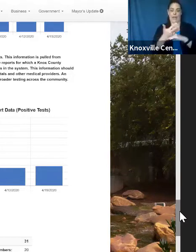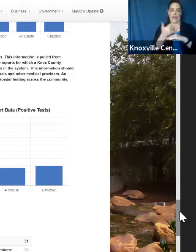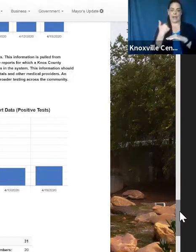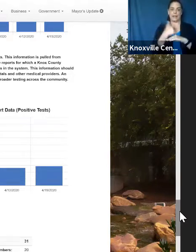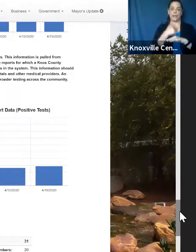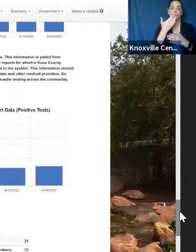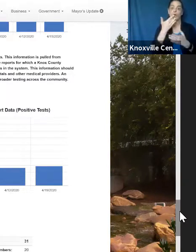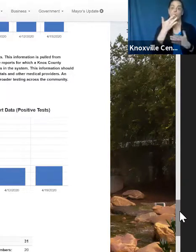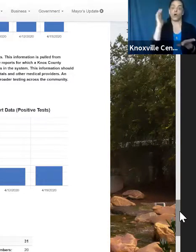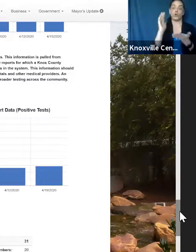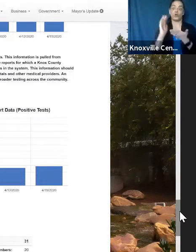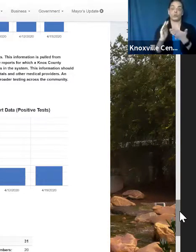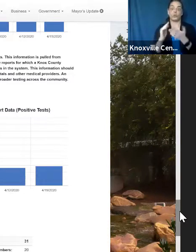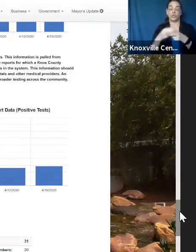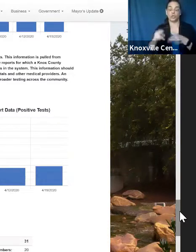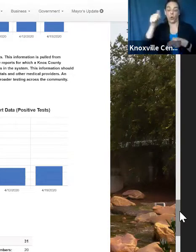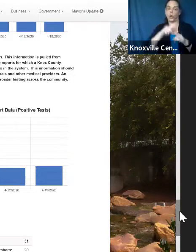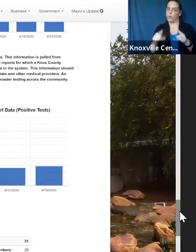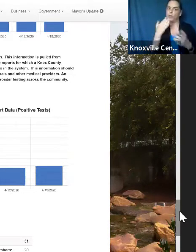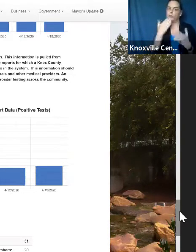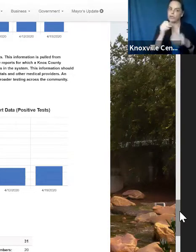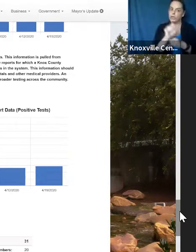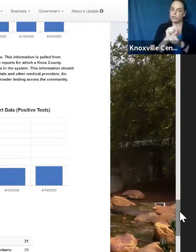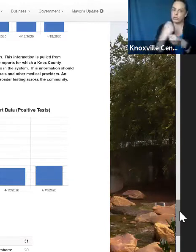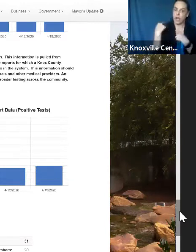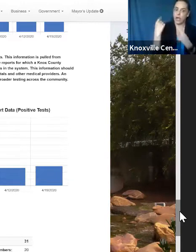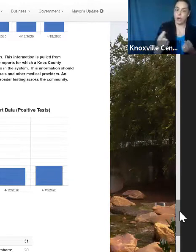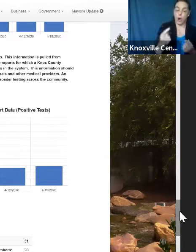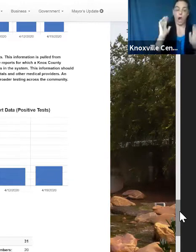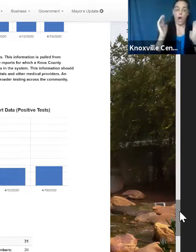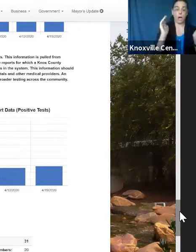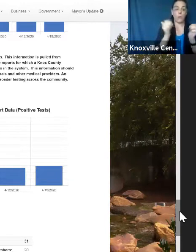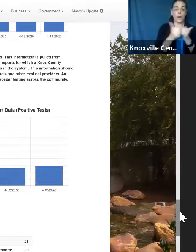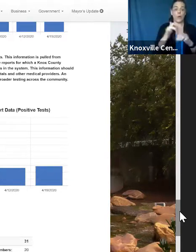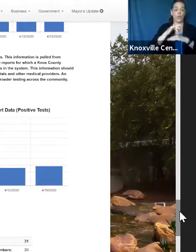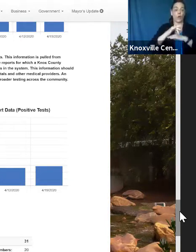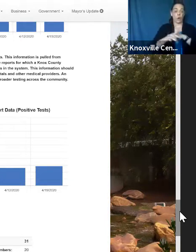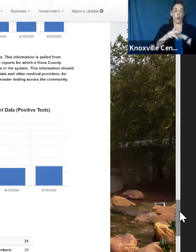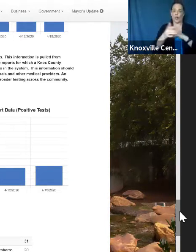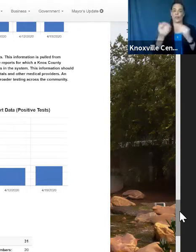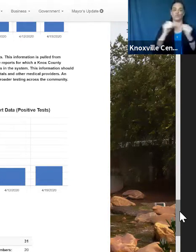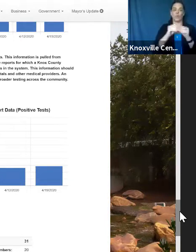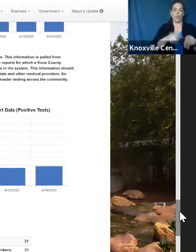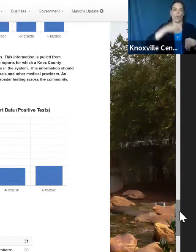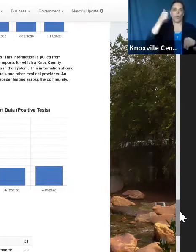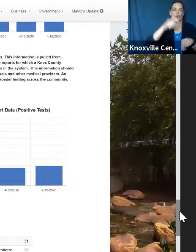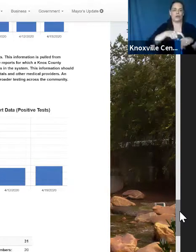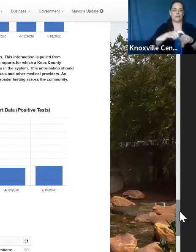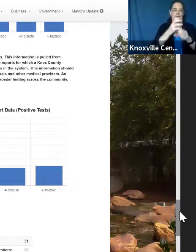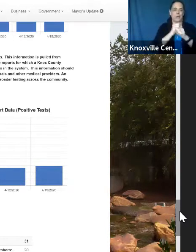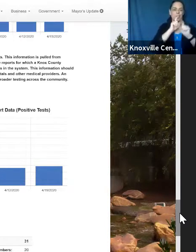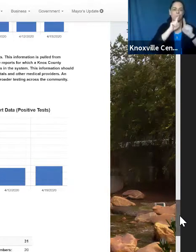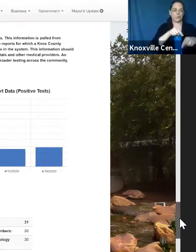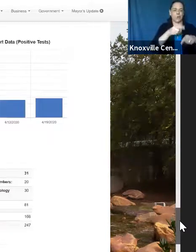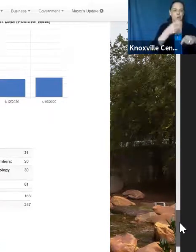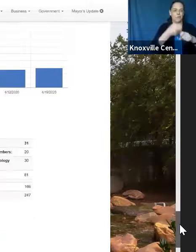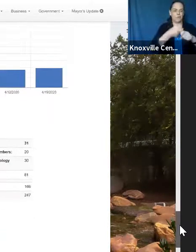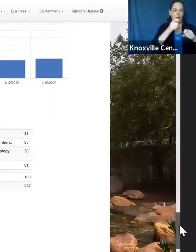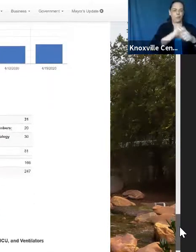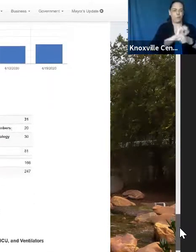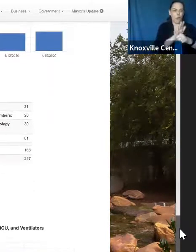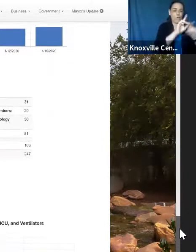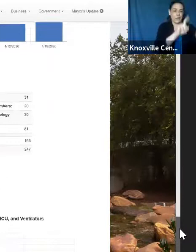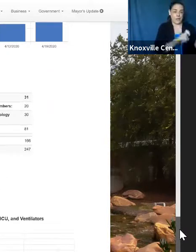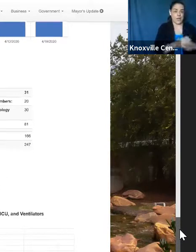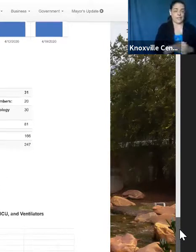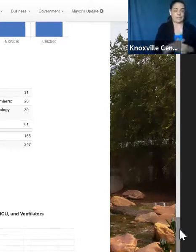we're doing a really good job so far, especially if you look at where we were early on for this. So that information is available as well.